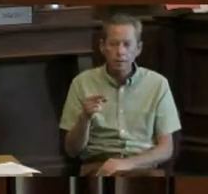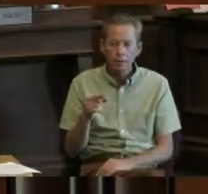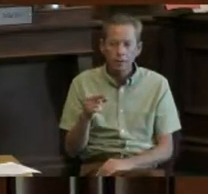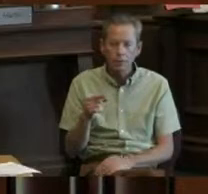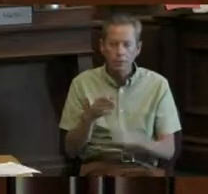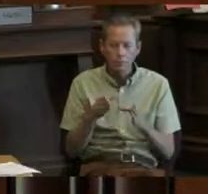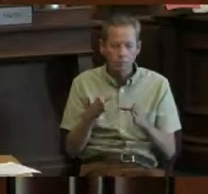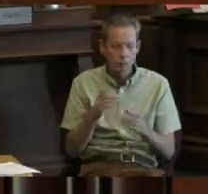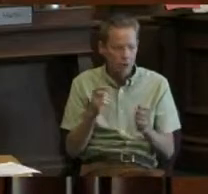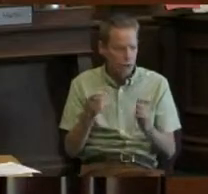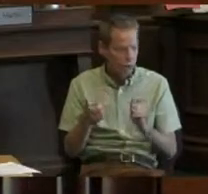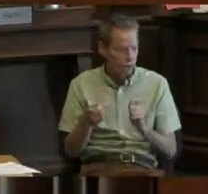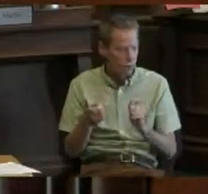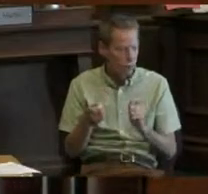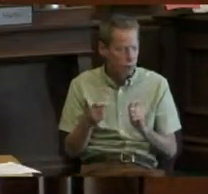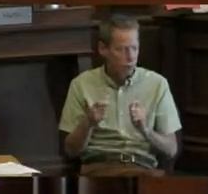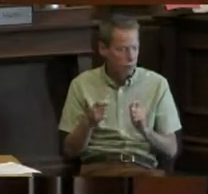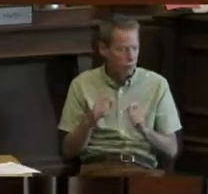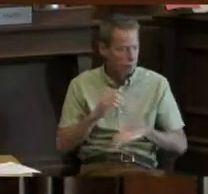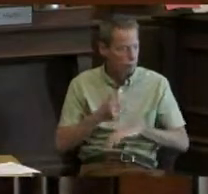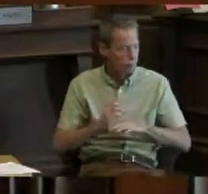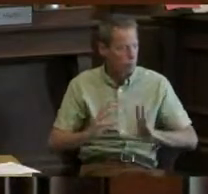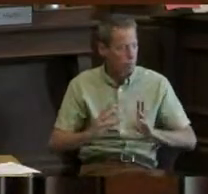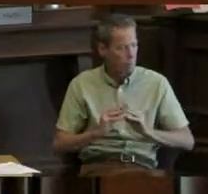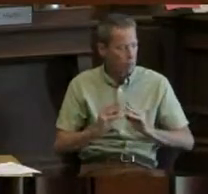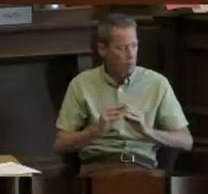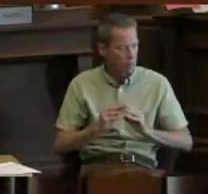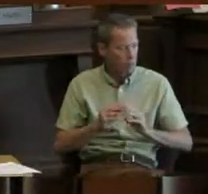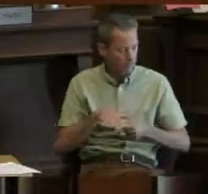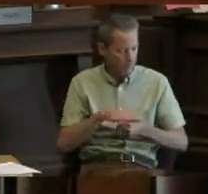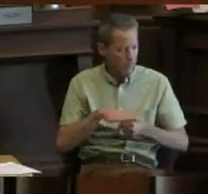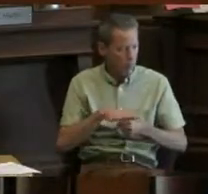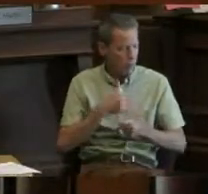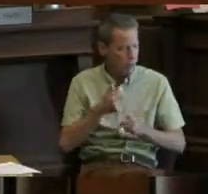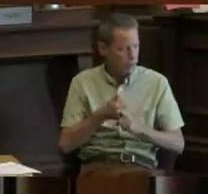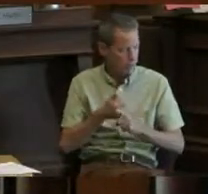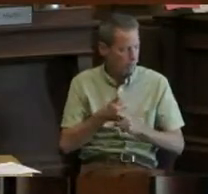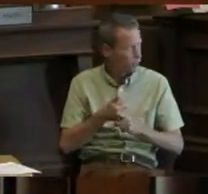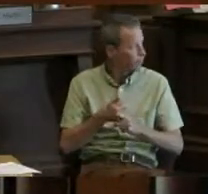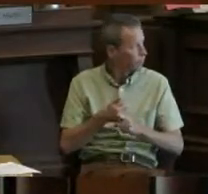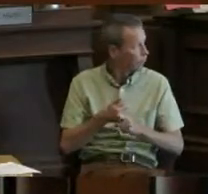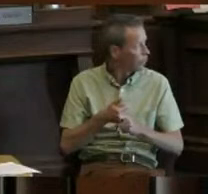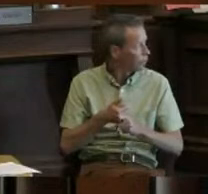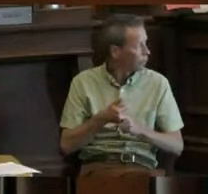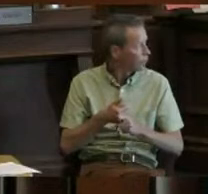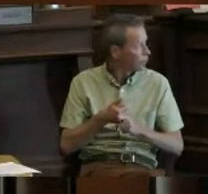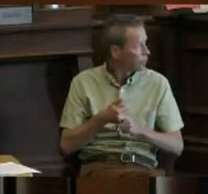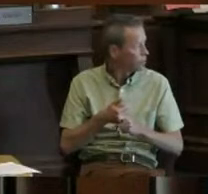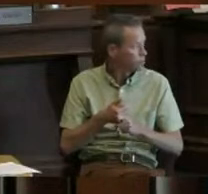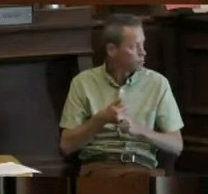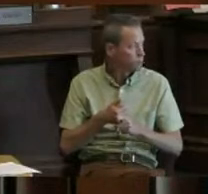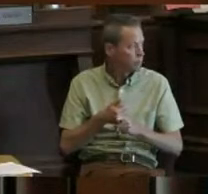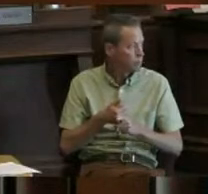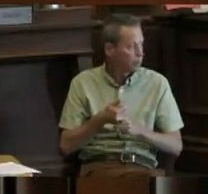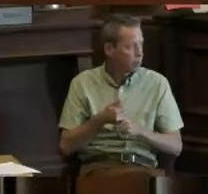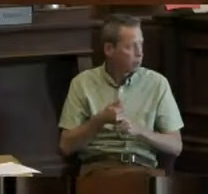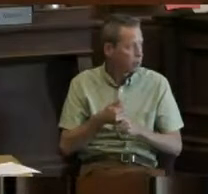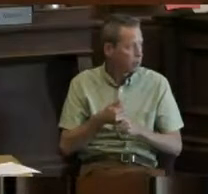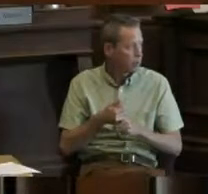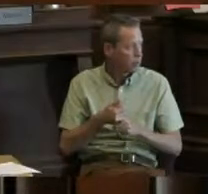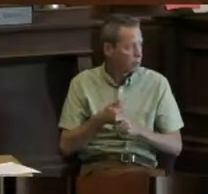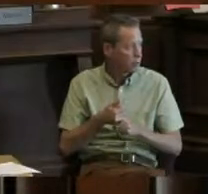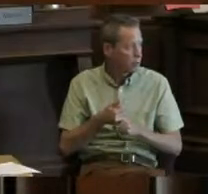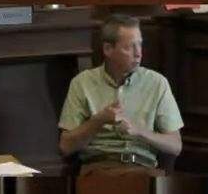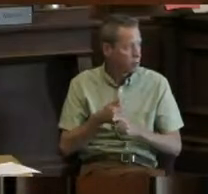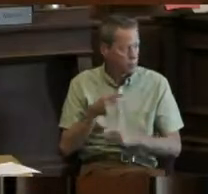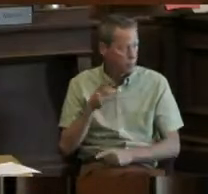street changes, there's meetings in the neighborhood, but it's just been the planning board meeting. The Planning Commission had a